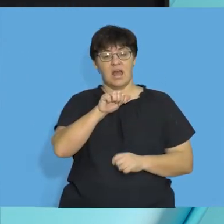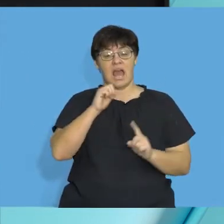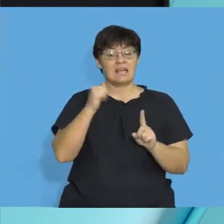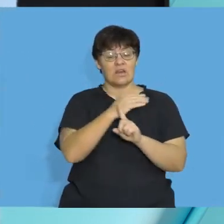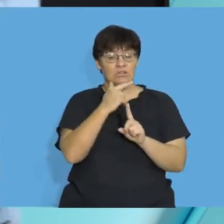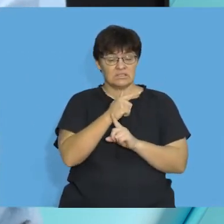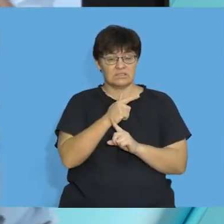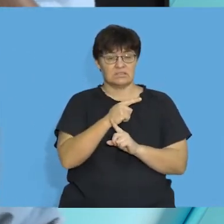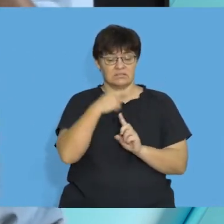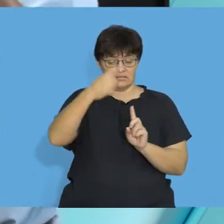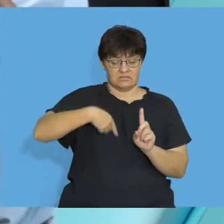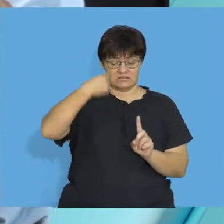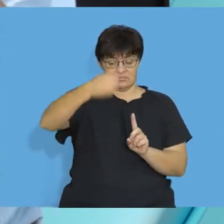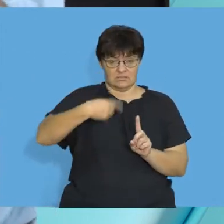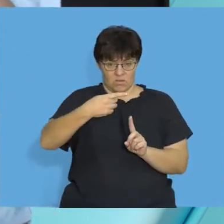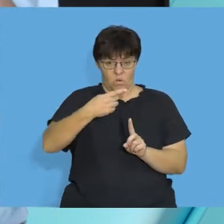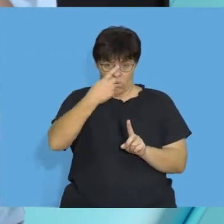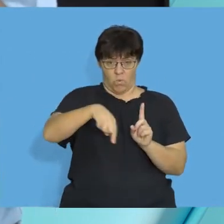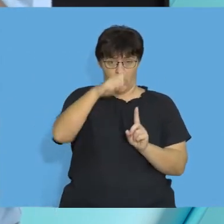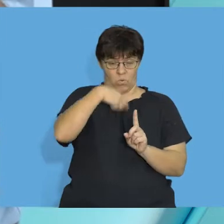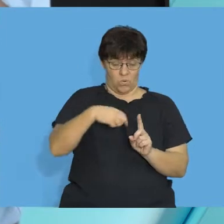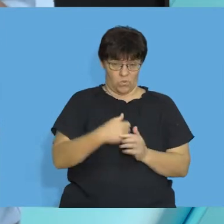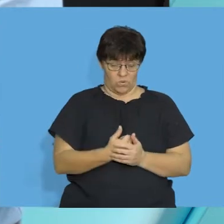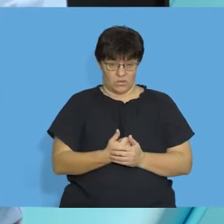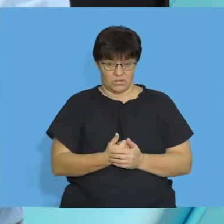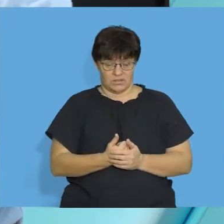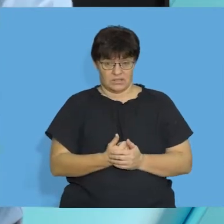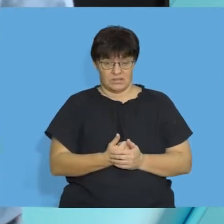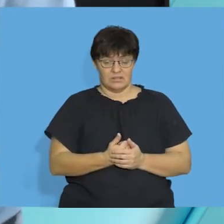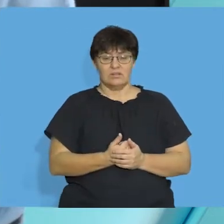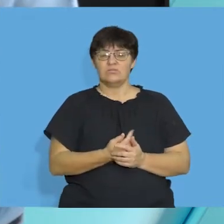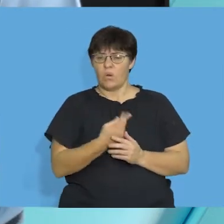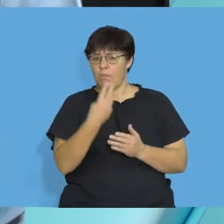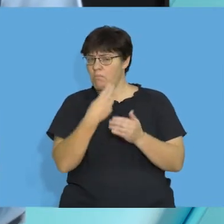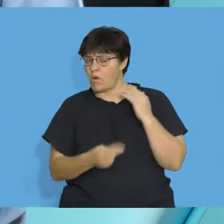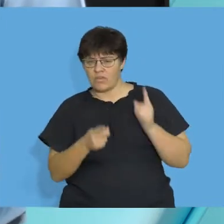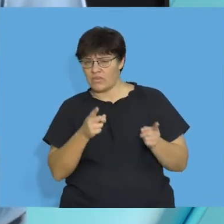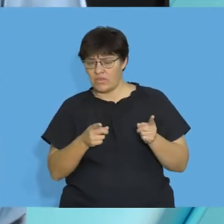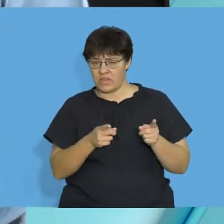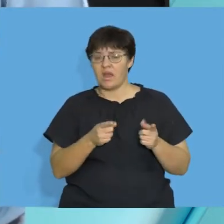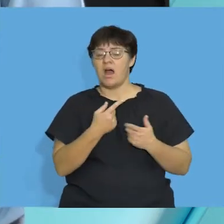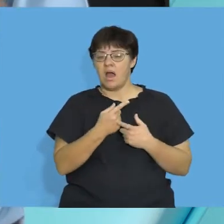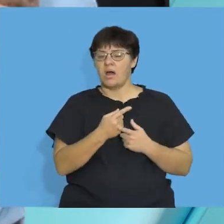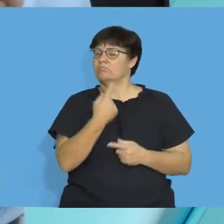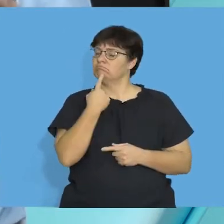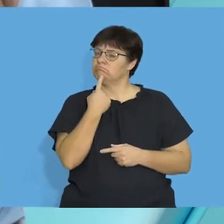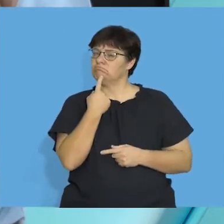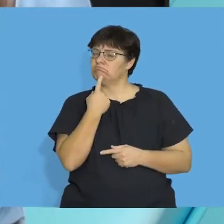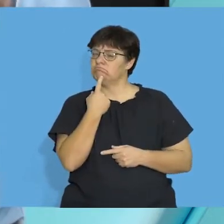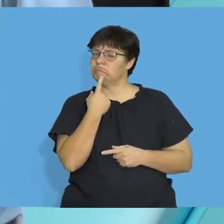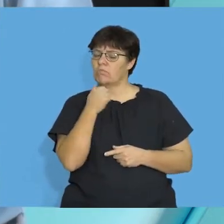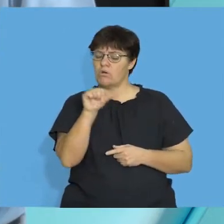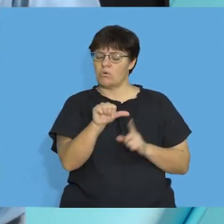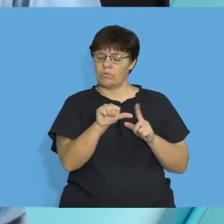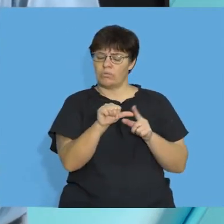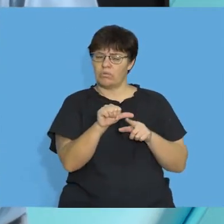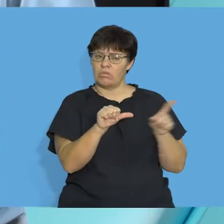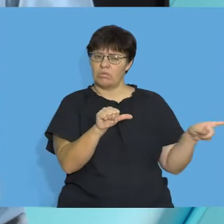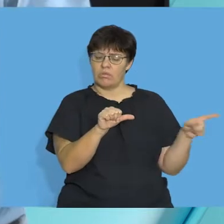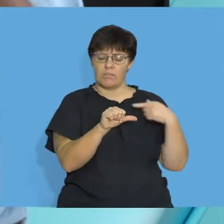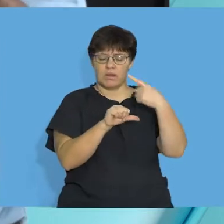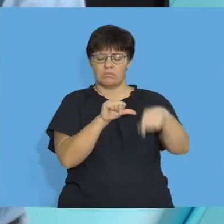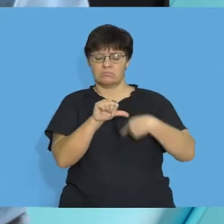We're going to need to be very careful to be able to use it both ways, to both be able to say, well, if the north pole is here, what's the